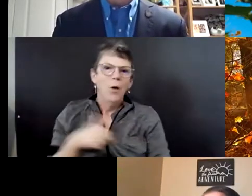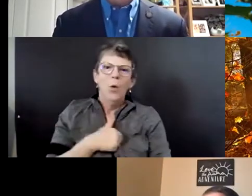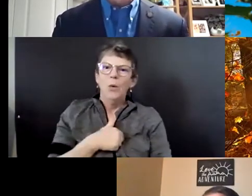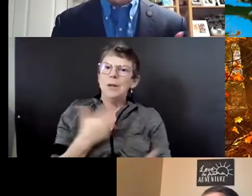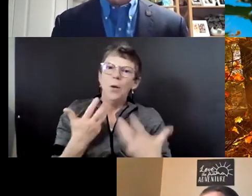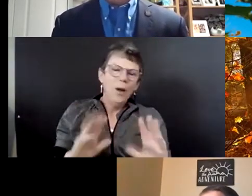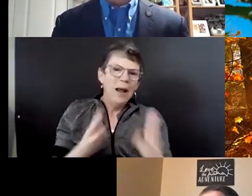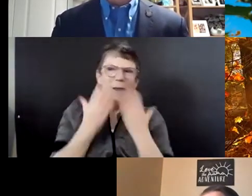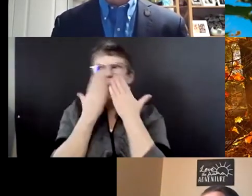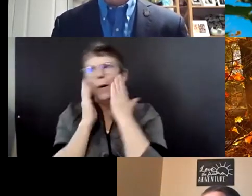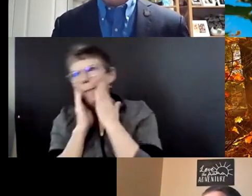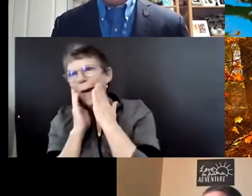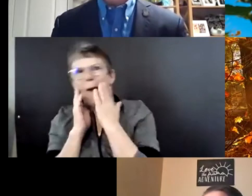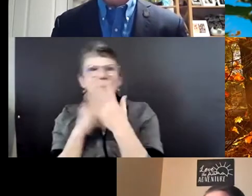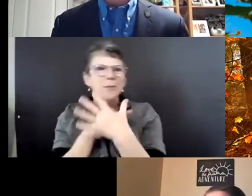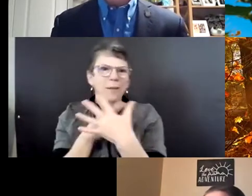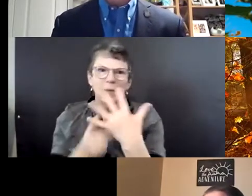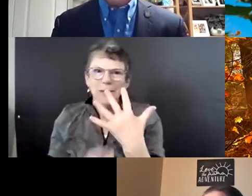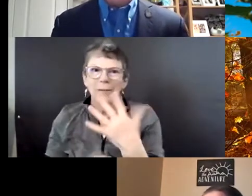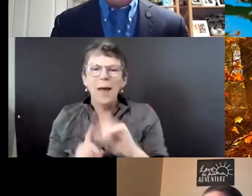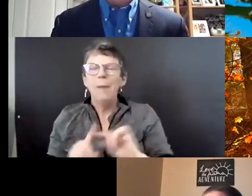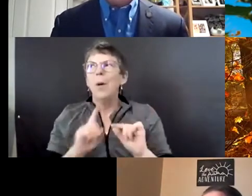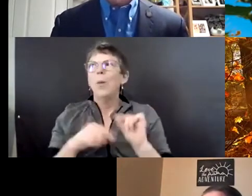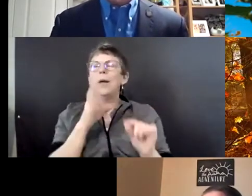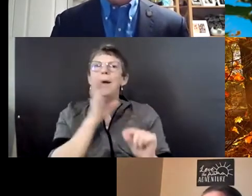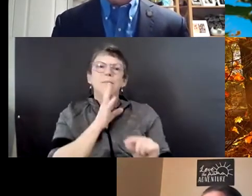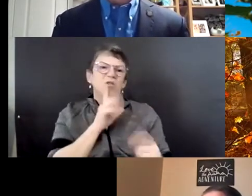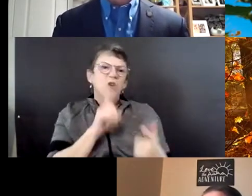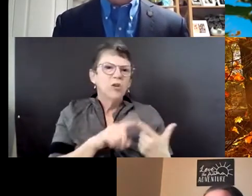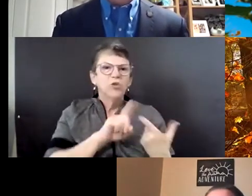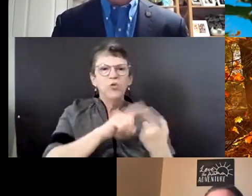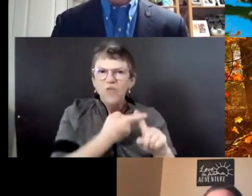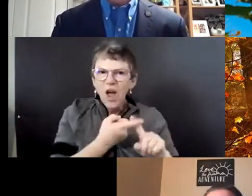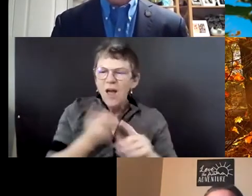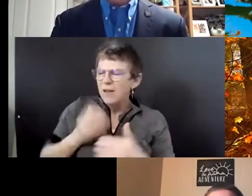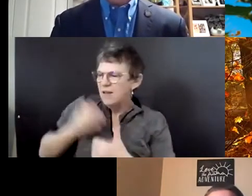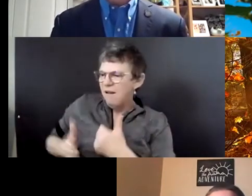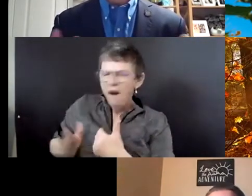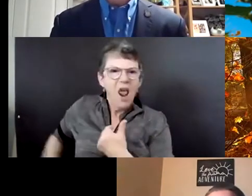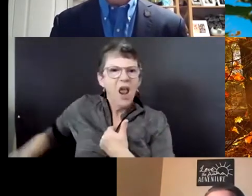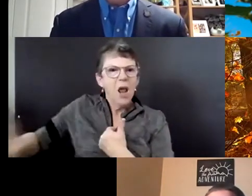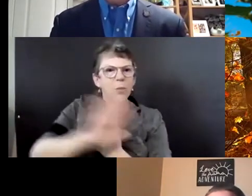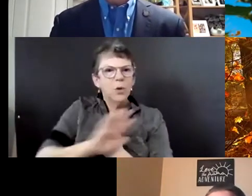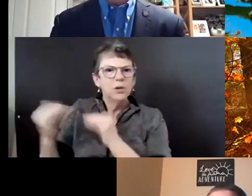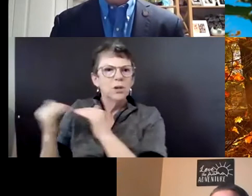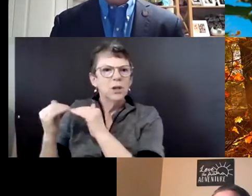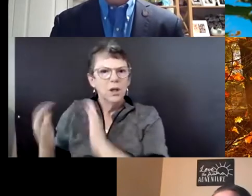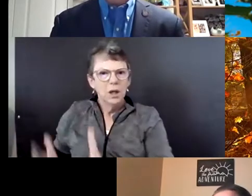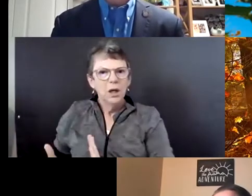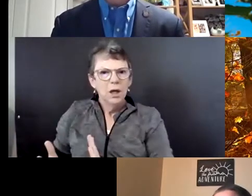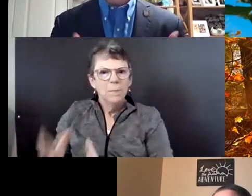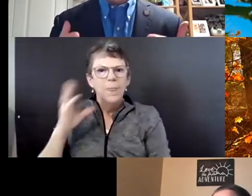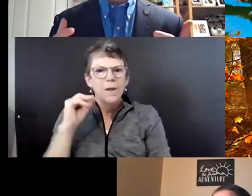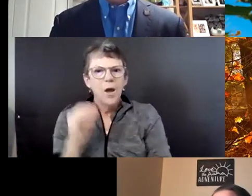that. So when I'm talking to friends, neighbors, constituents, I really stress the efficacy of the